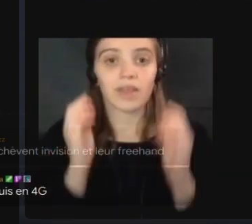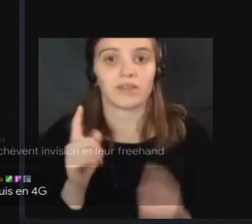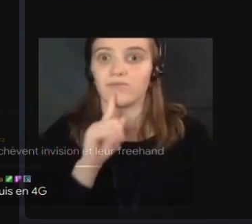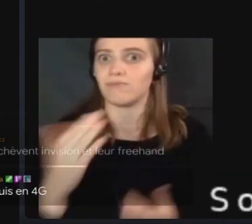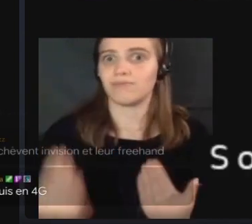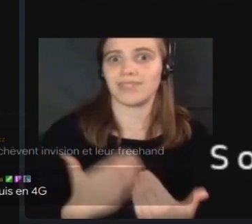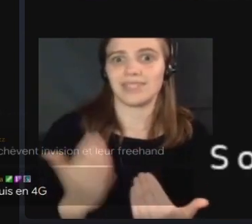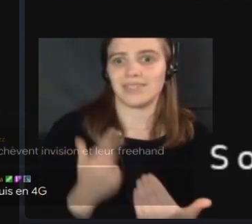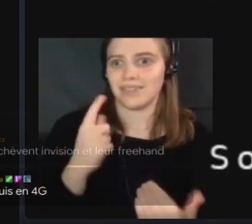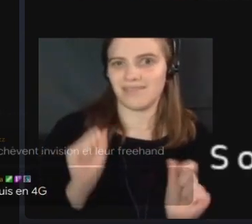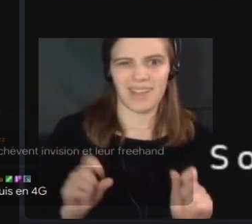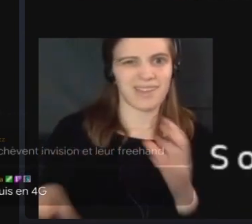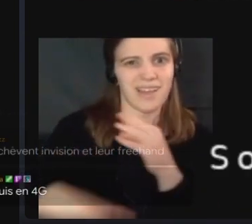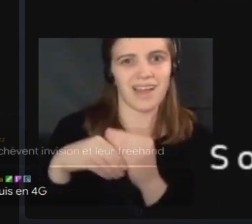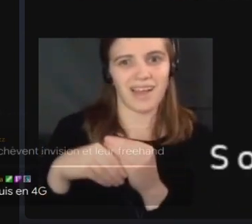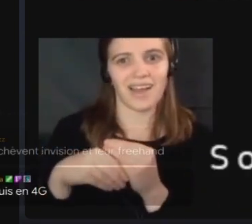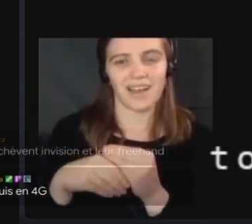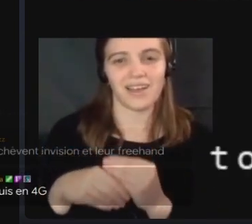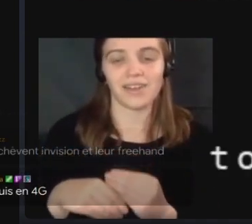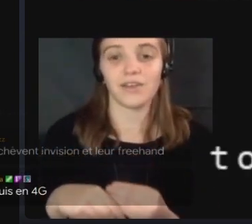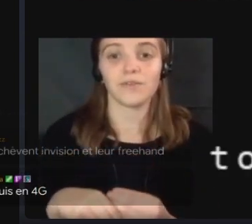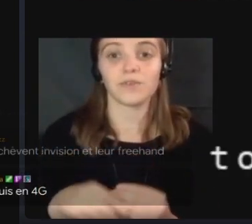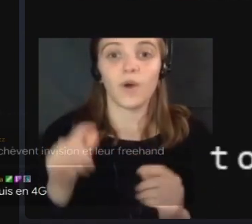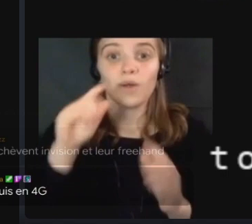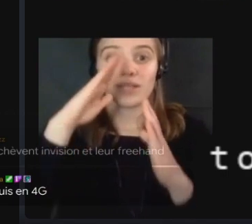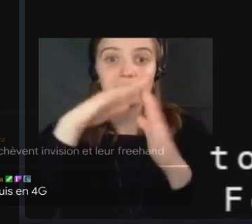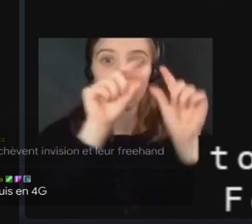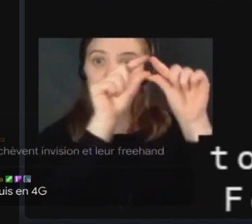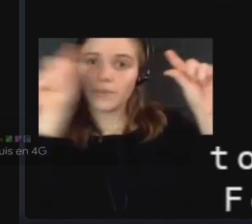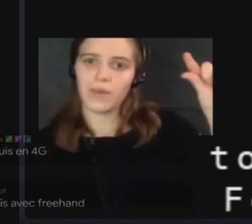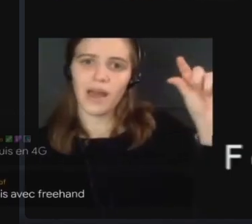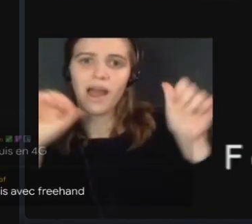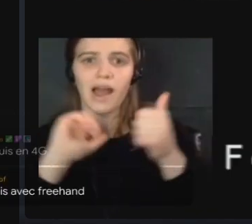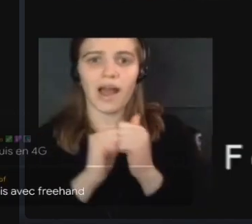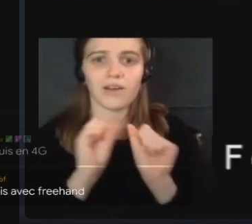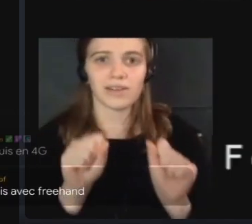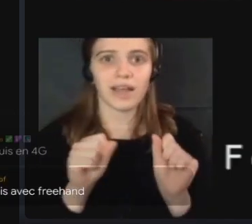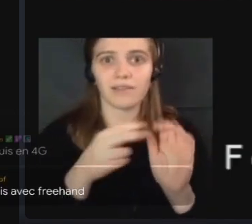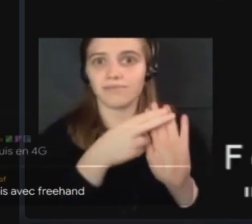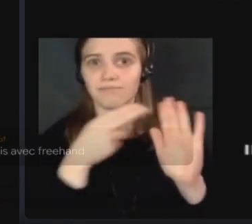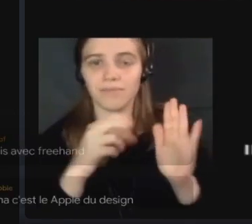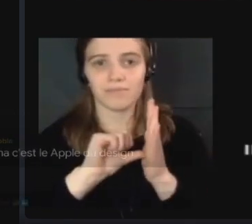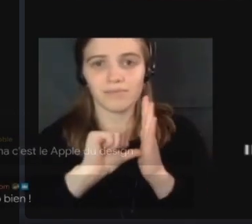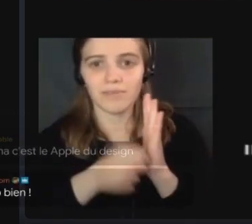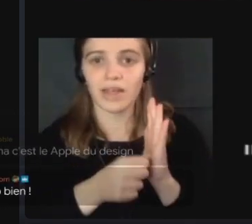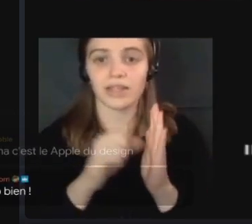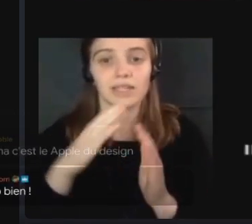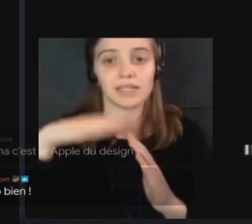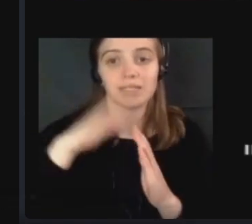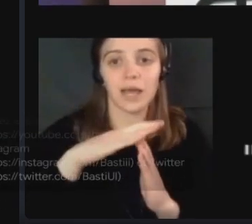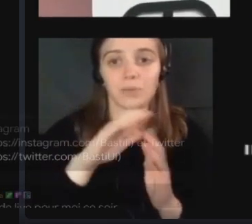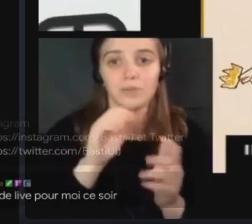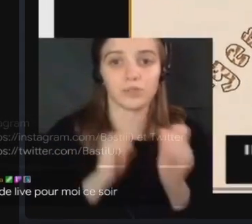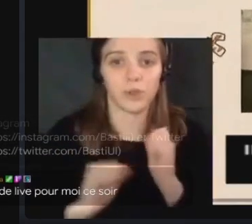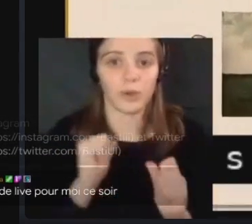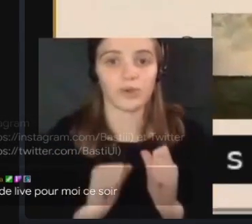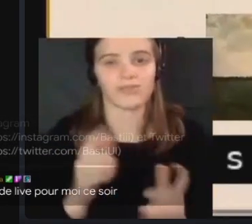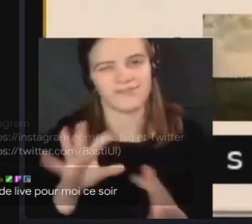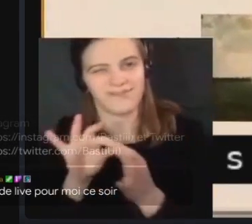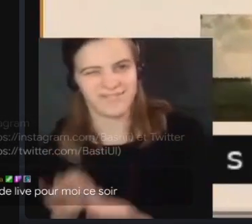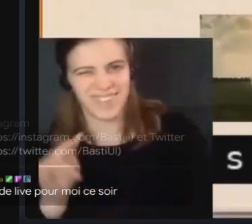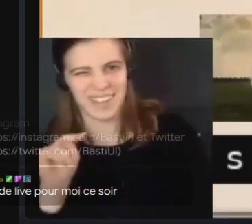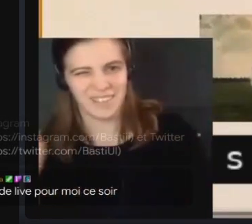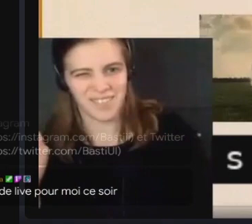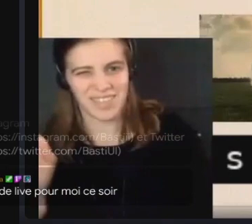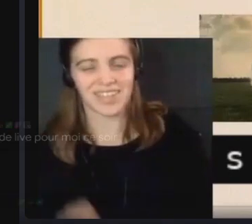this brainstorm. For example, the top Exactement, line, free ends. how can we highlight the top shows of 2020 to viewers, going with the Netflix theme? So I Oh, il can dessine